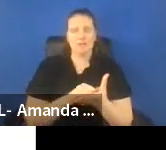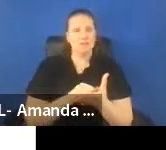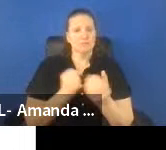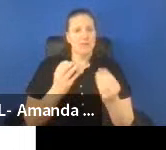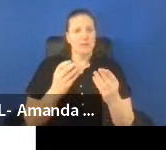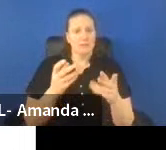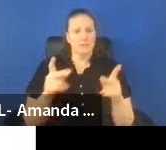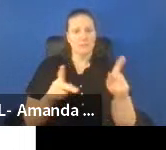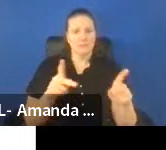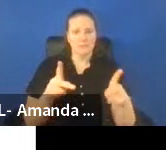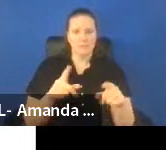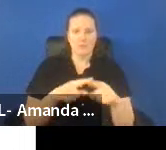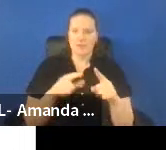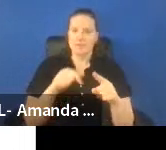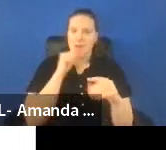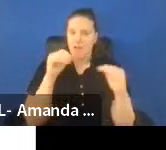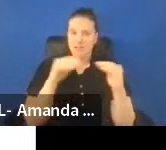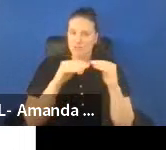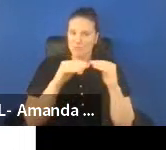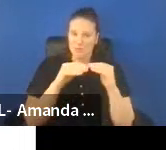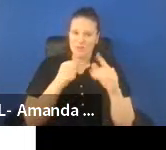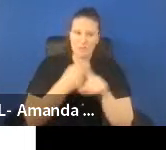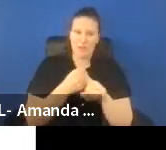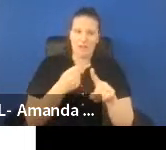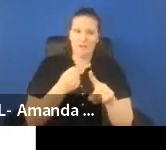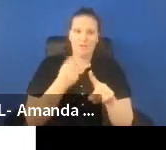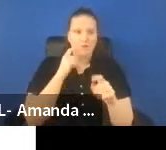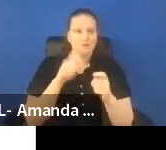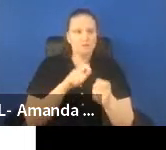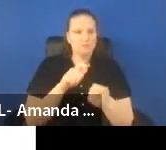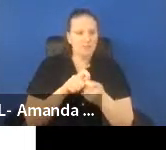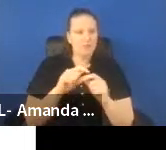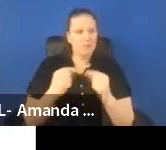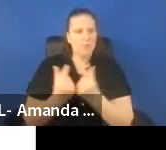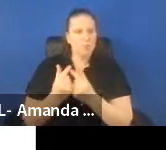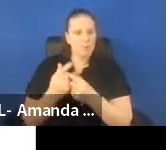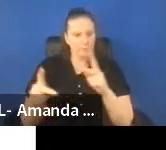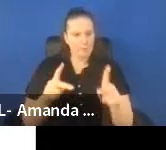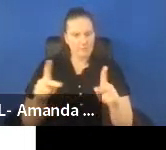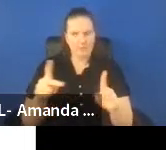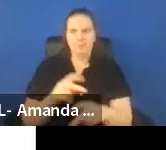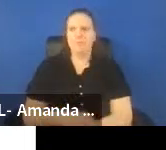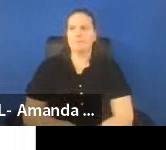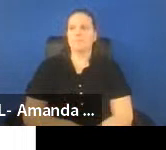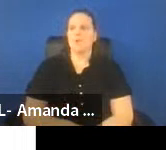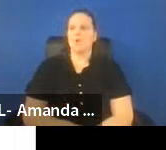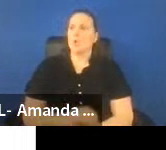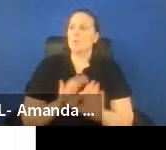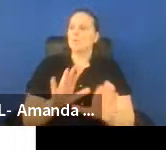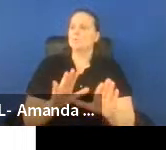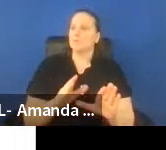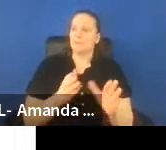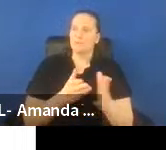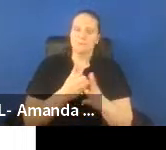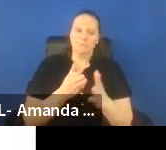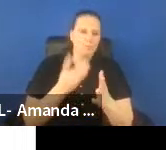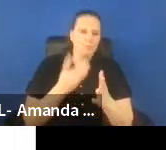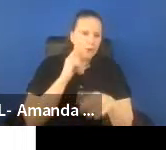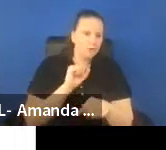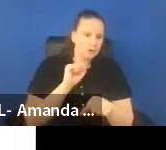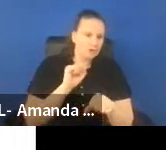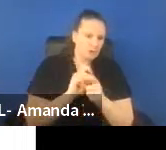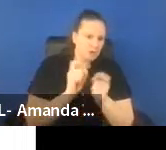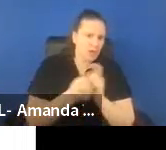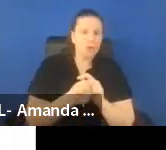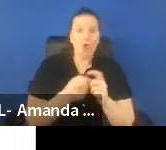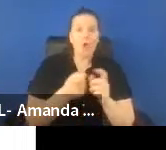having unequal impacts on certain groups of people, and pushing for change so that the policy